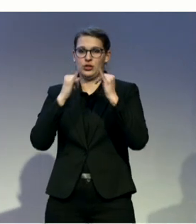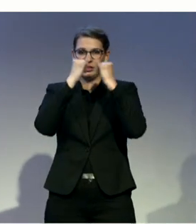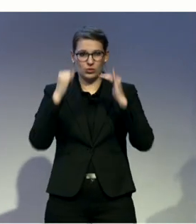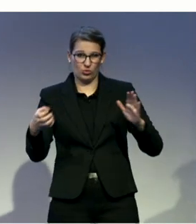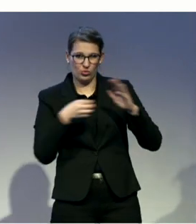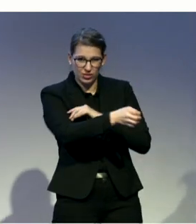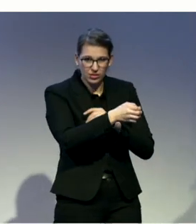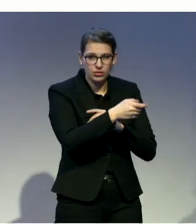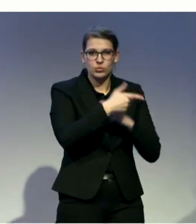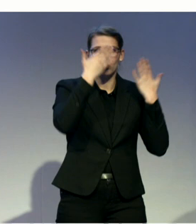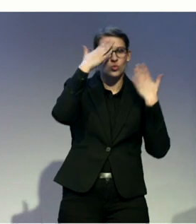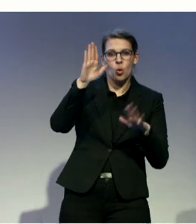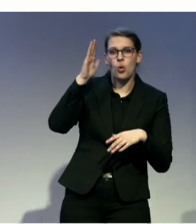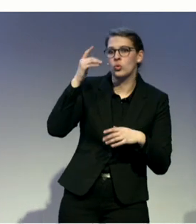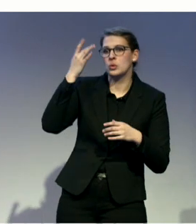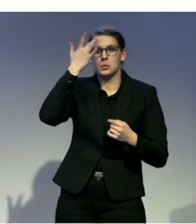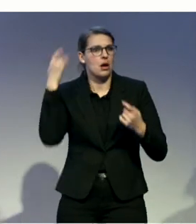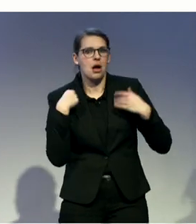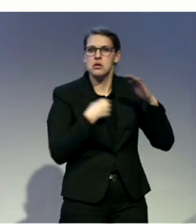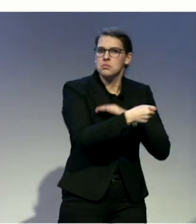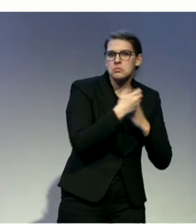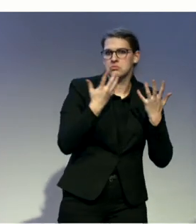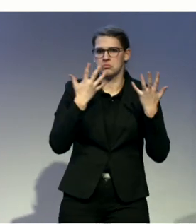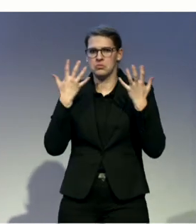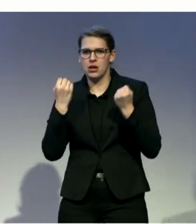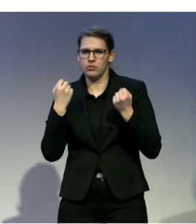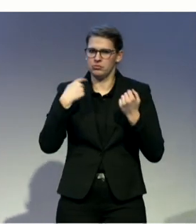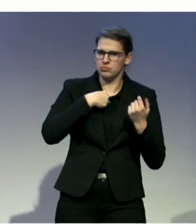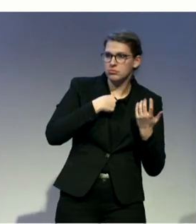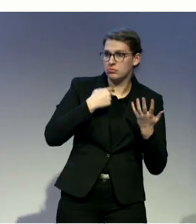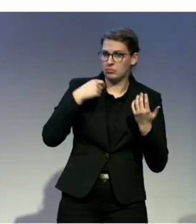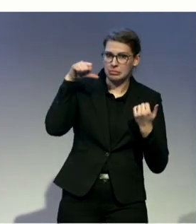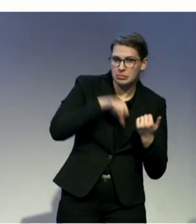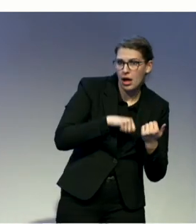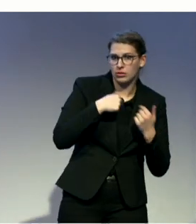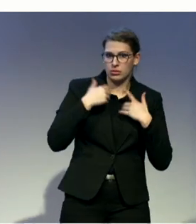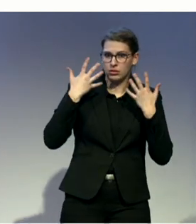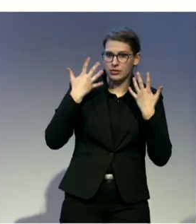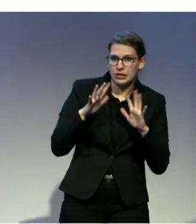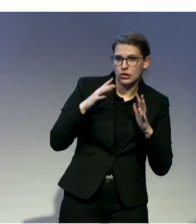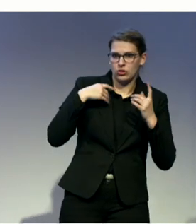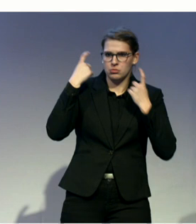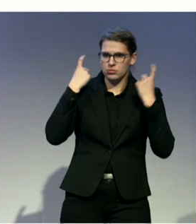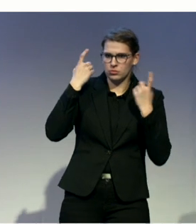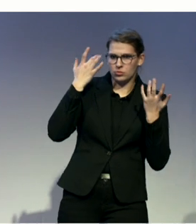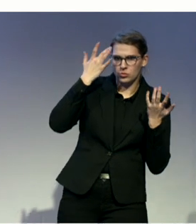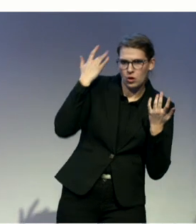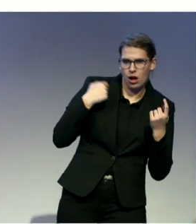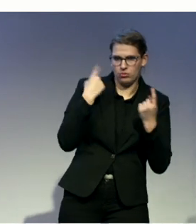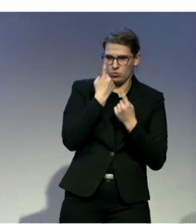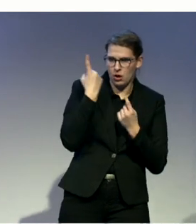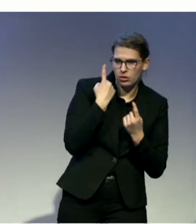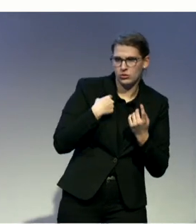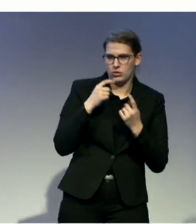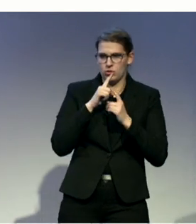are bad, maybe they don't deserve to be a child of anybody. And grew up with these feelings and